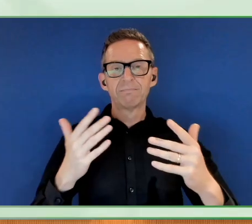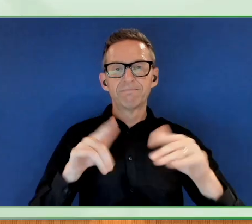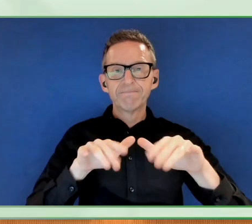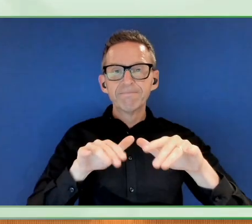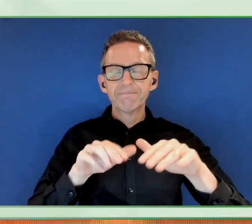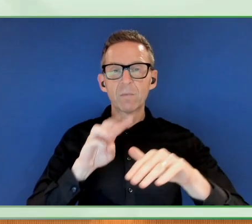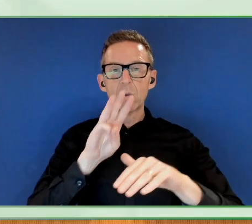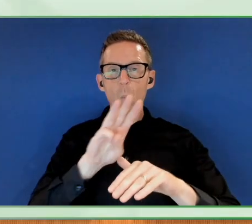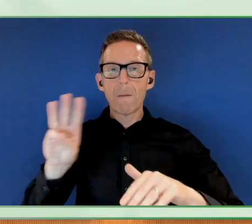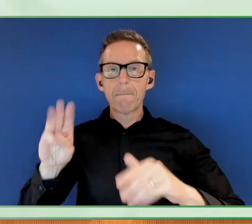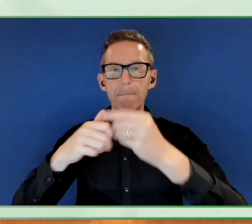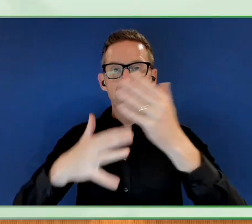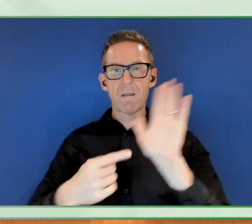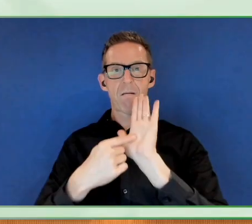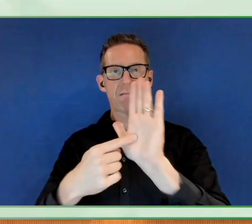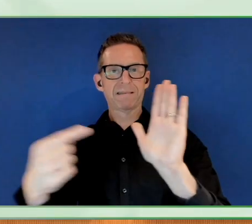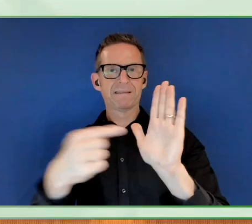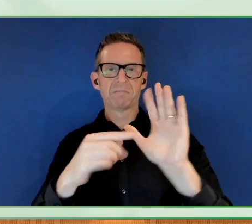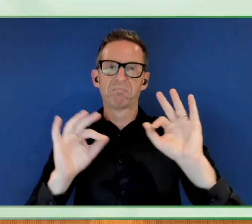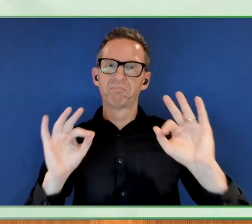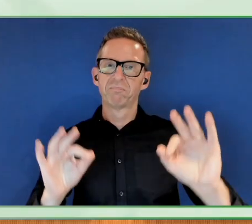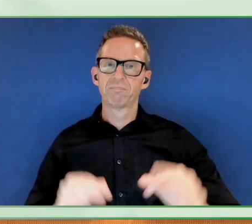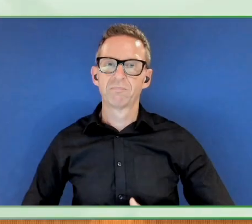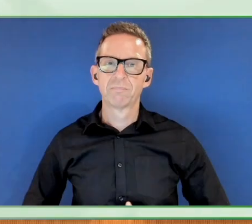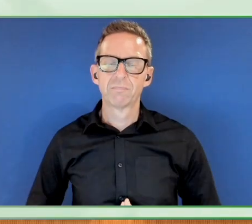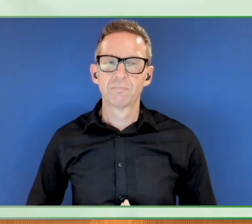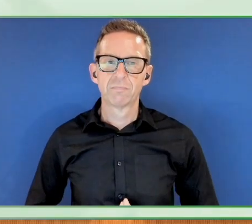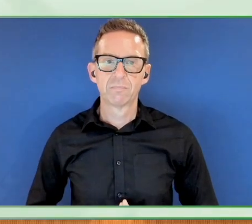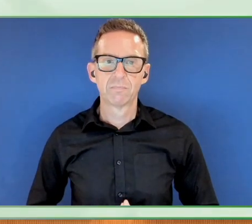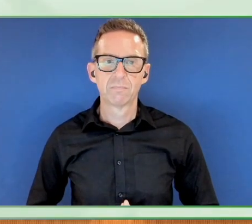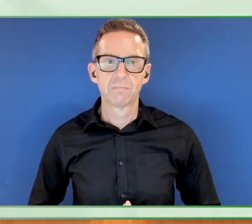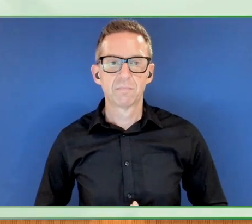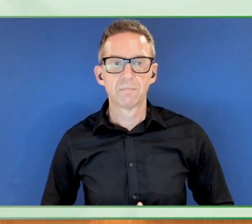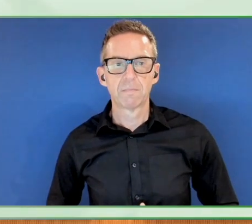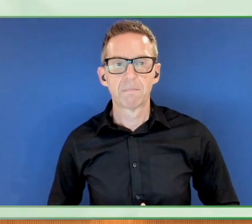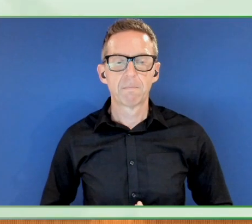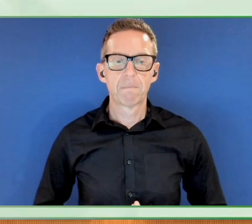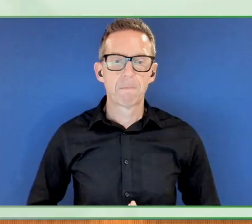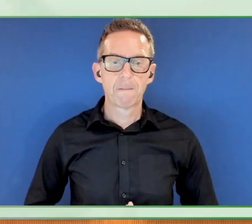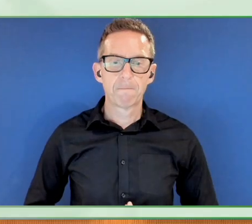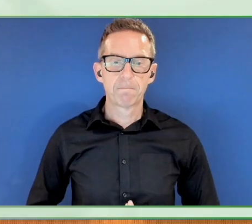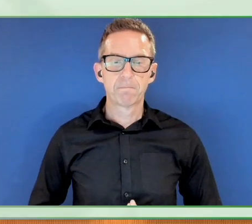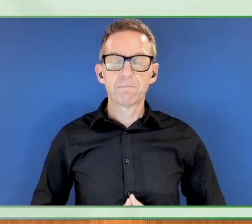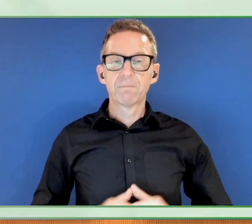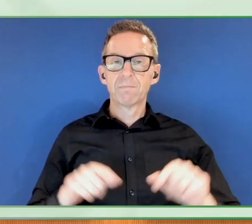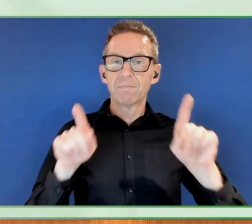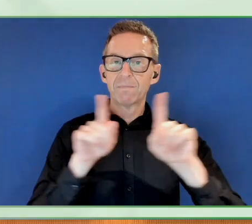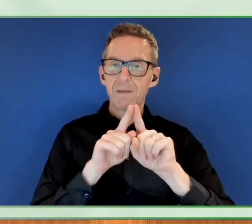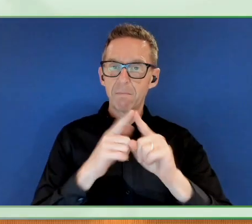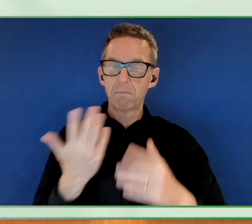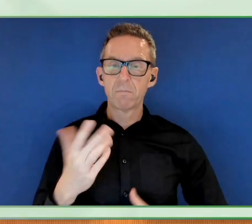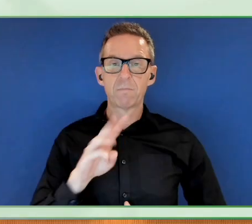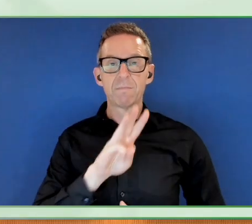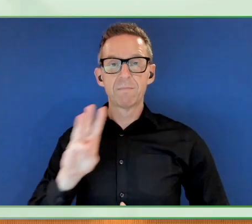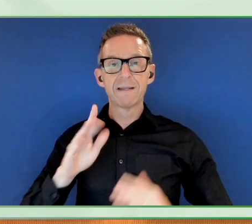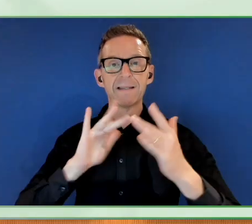have another current aspect. Just the internet is ongoing now in a fundamental